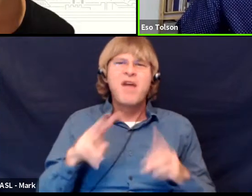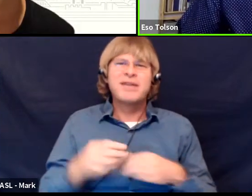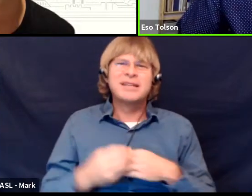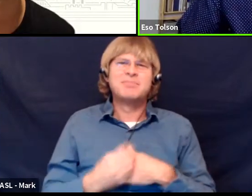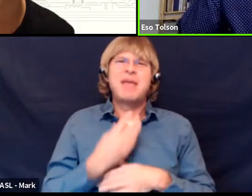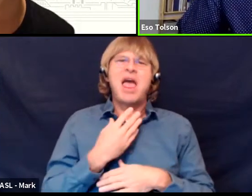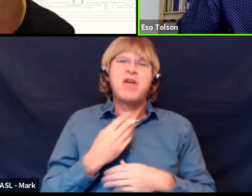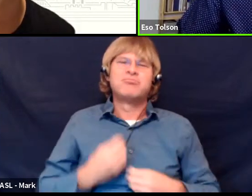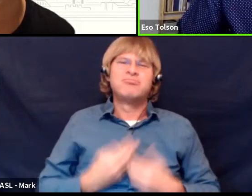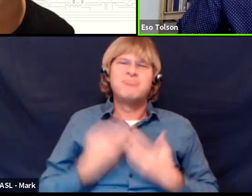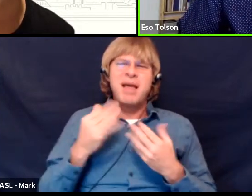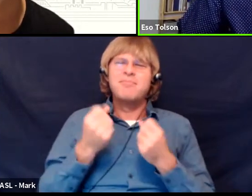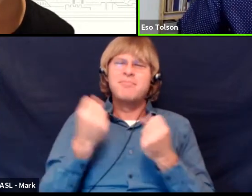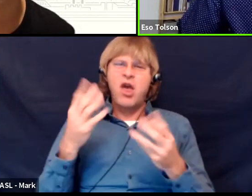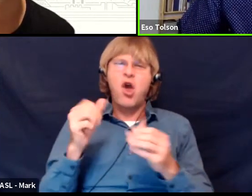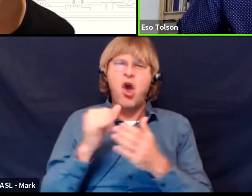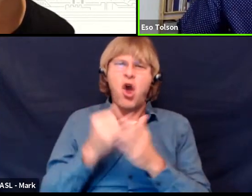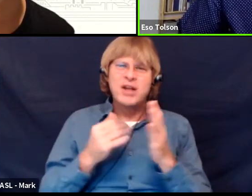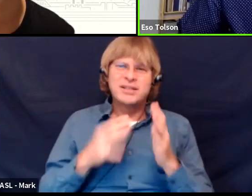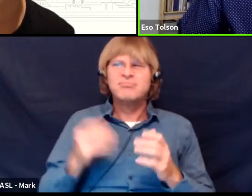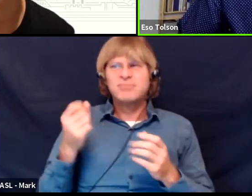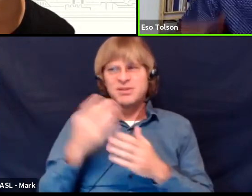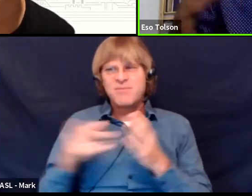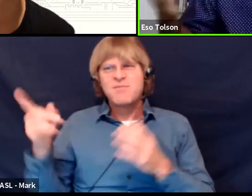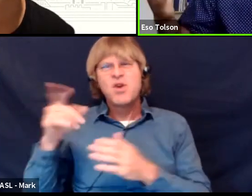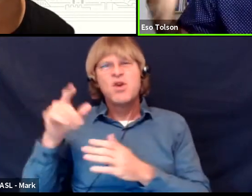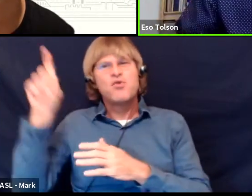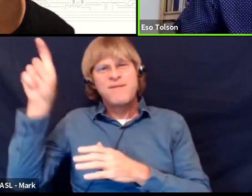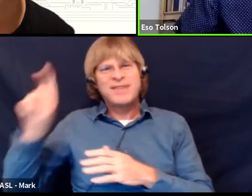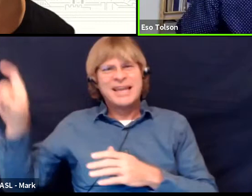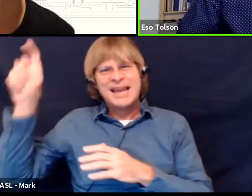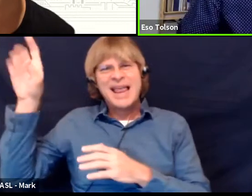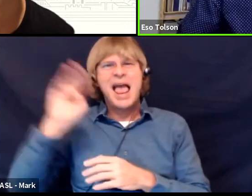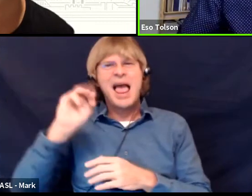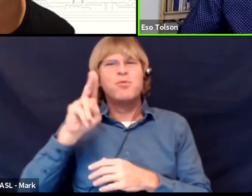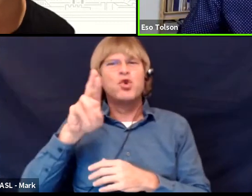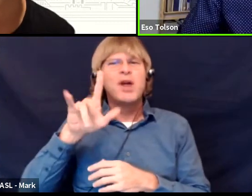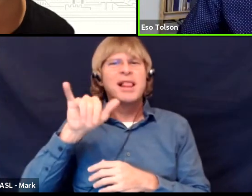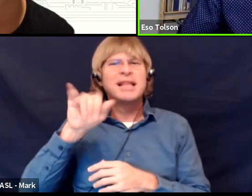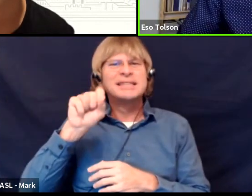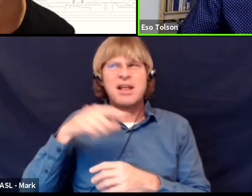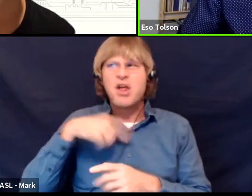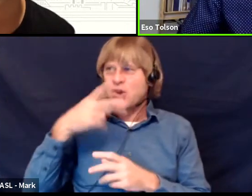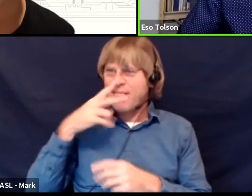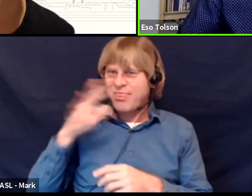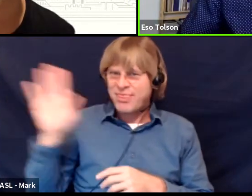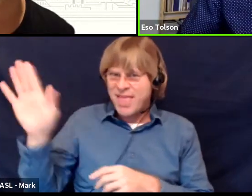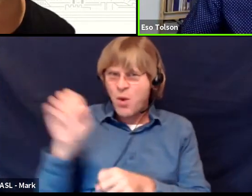lot of artists. I have a few friends who are graffiti artists and muralists, and I look at their work,